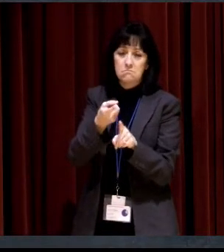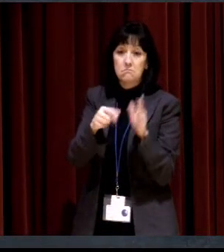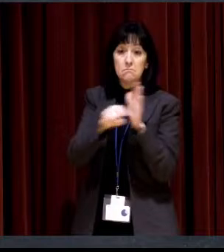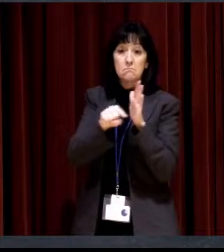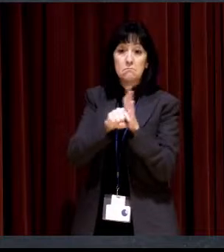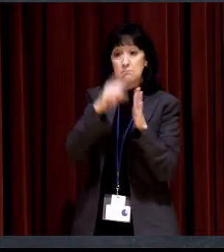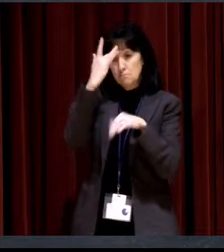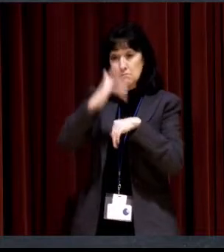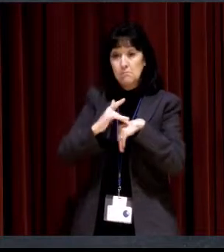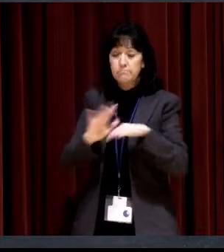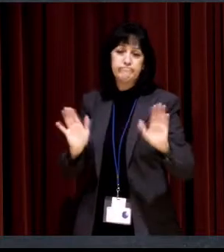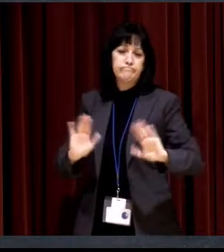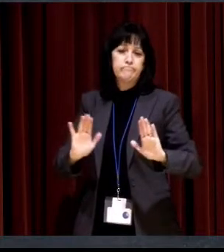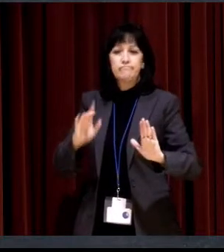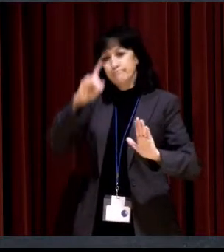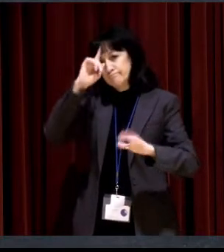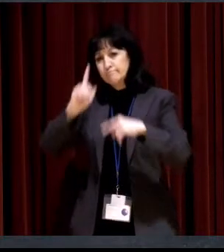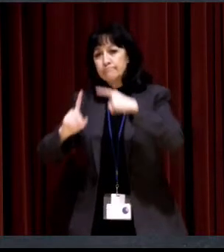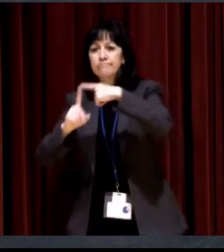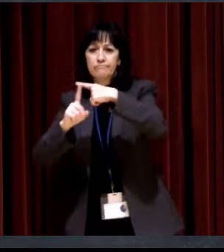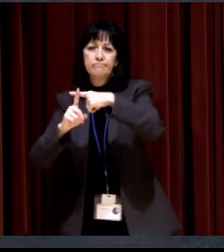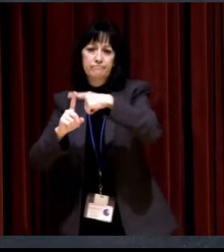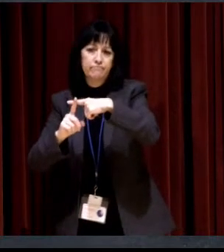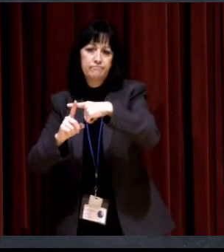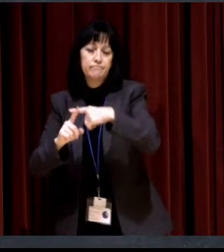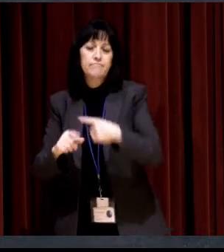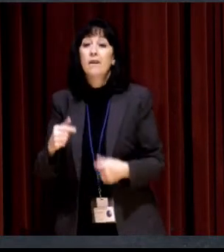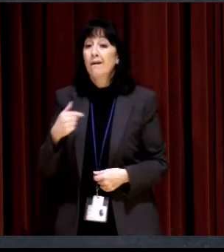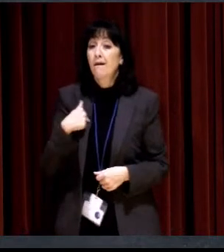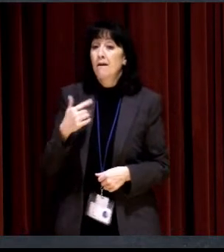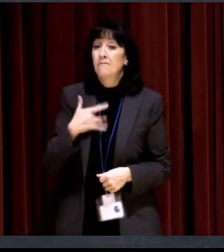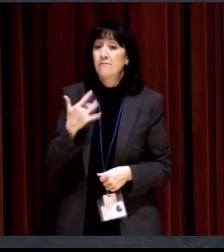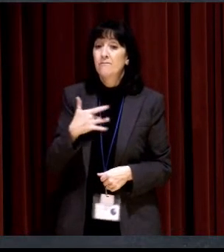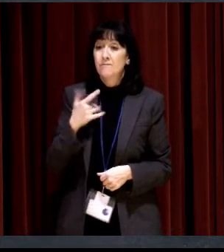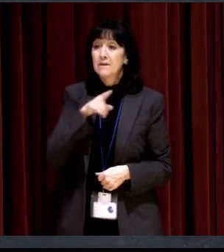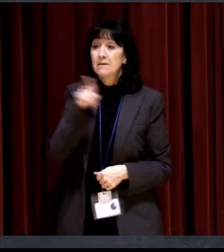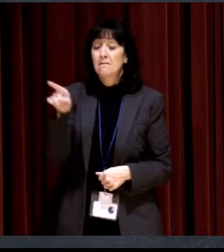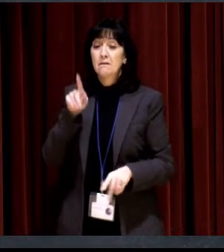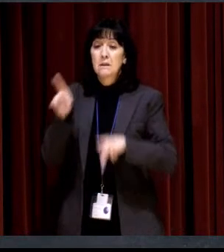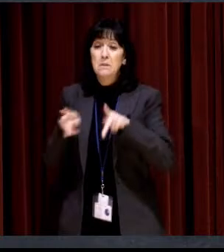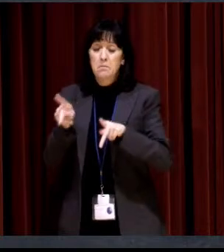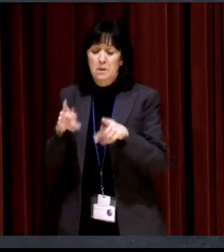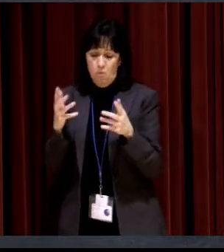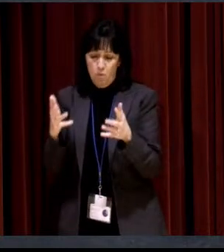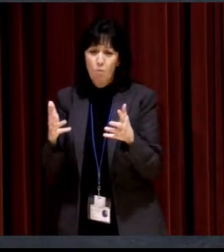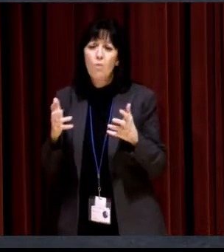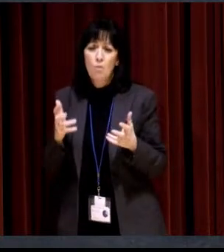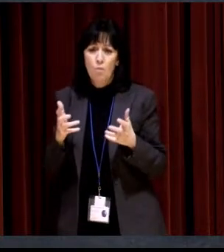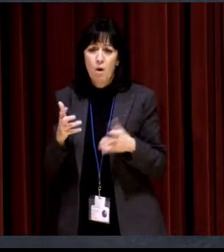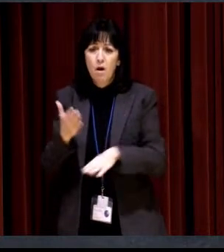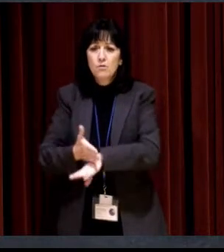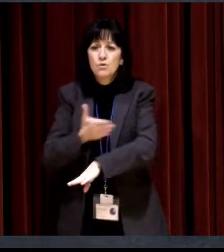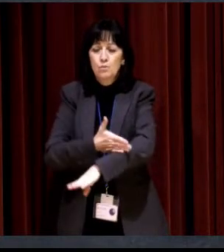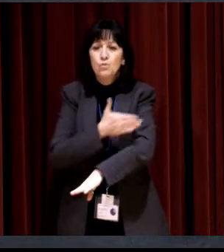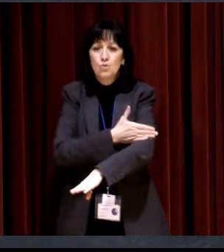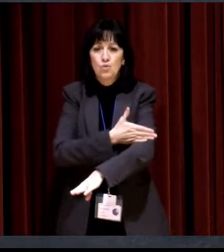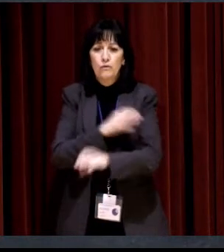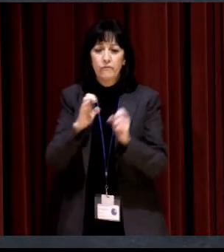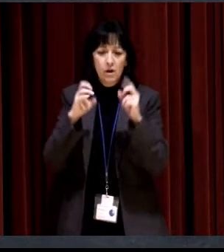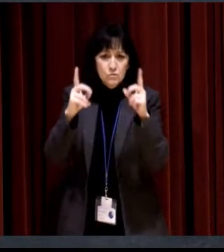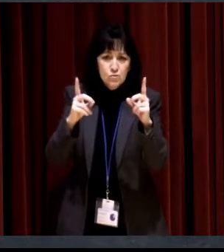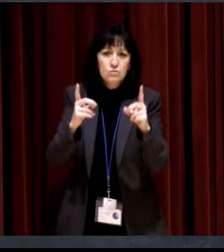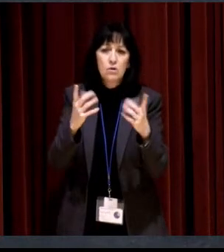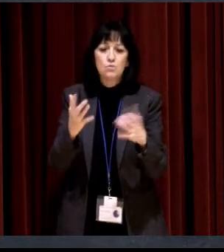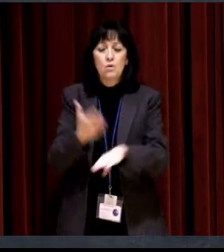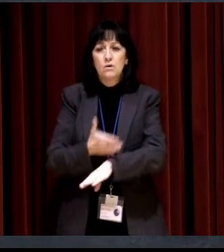that people want to do the right thing by these children. I don't believe that anybody goes to work any day, every day, not